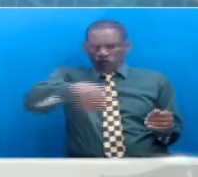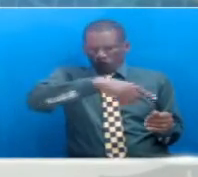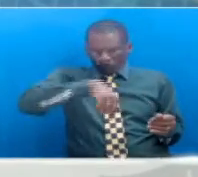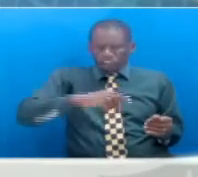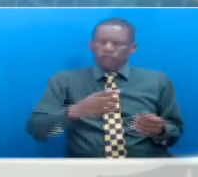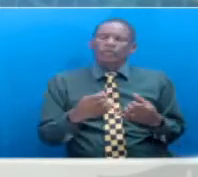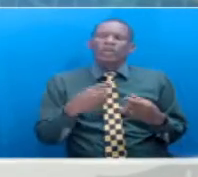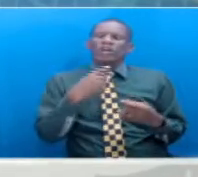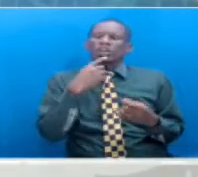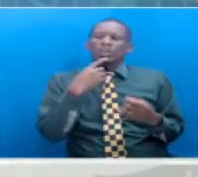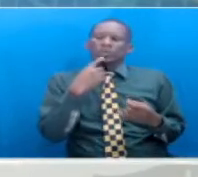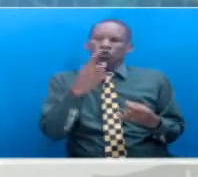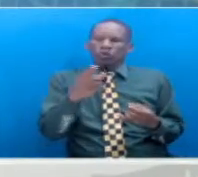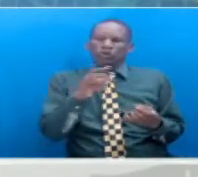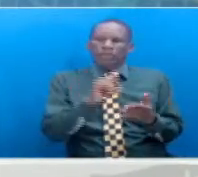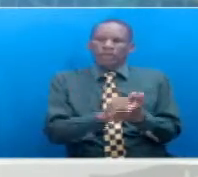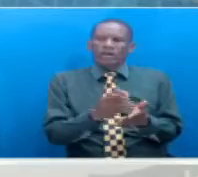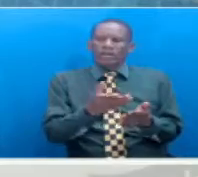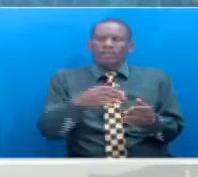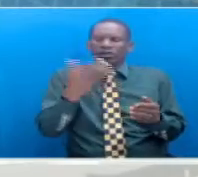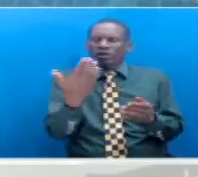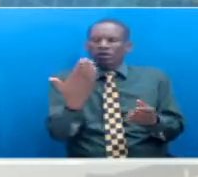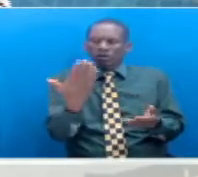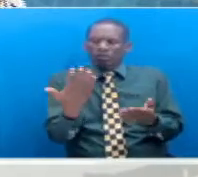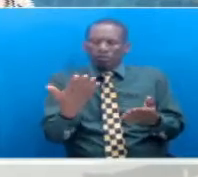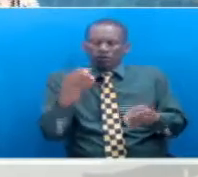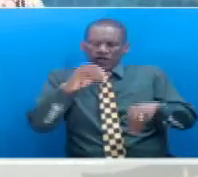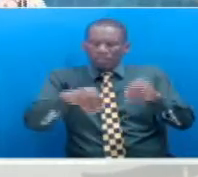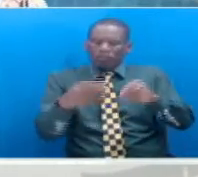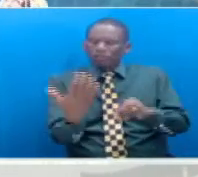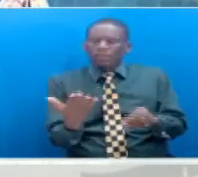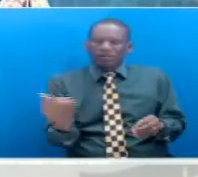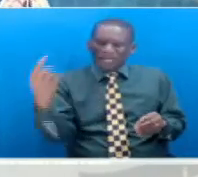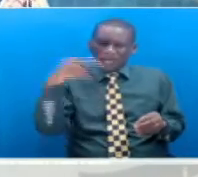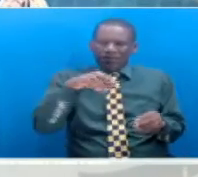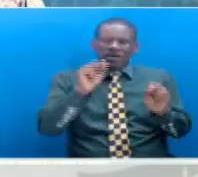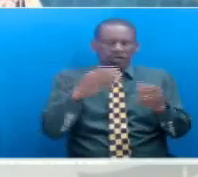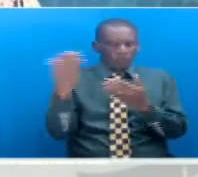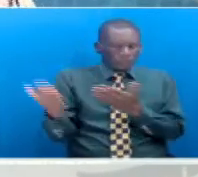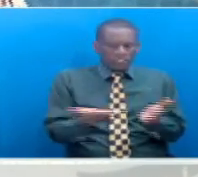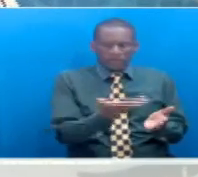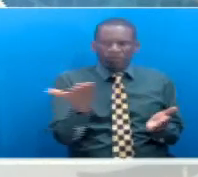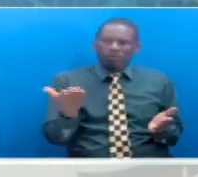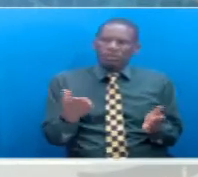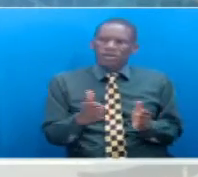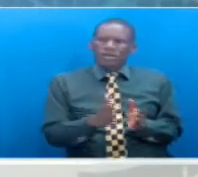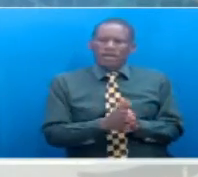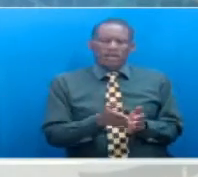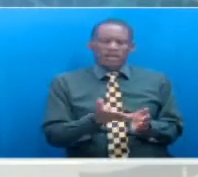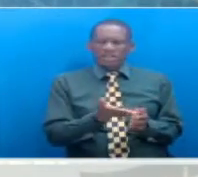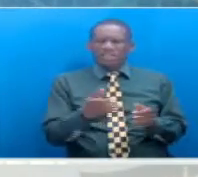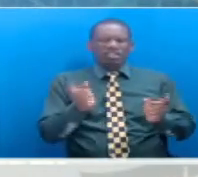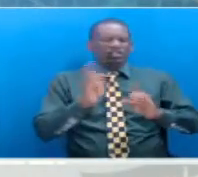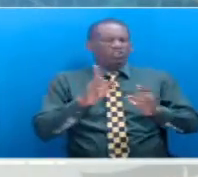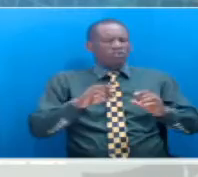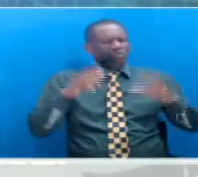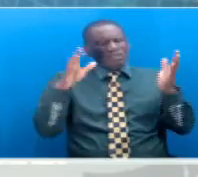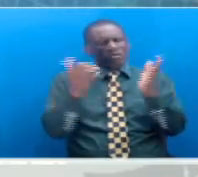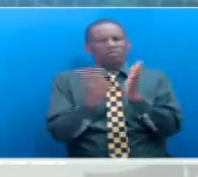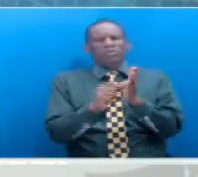being told they're coming. Can you receive them? All right. And there's not big deal